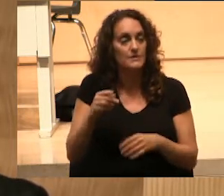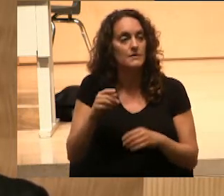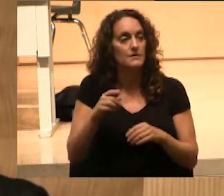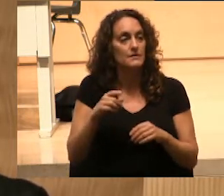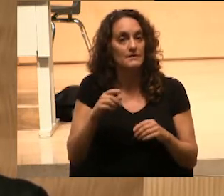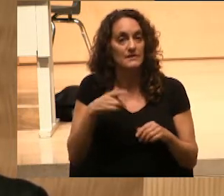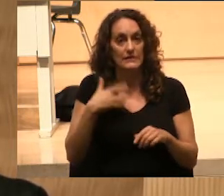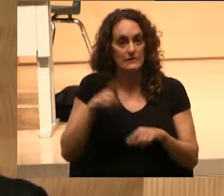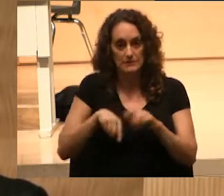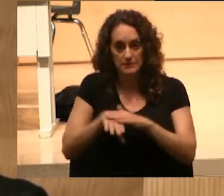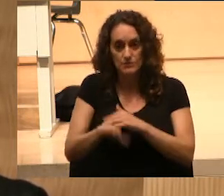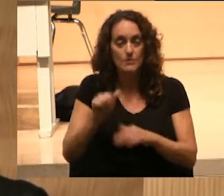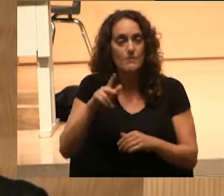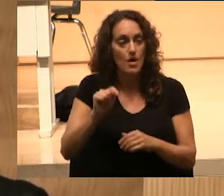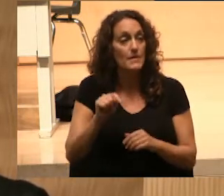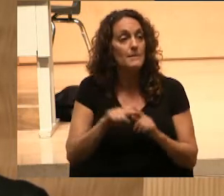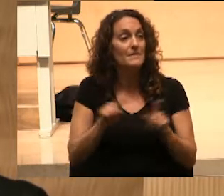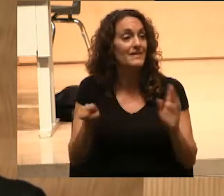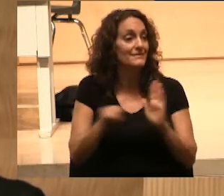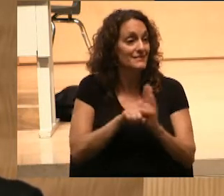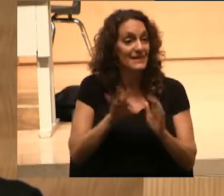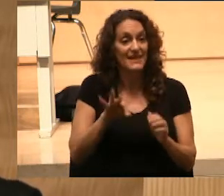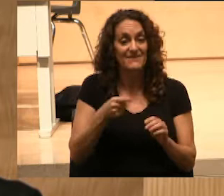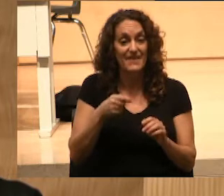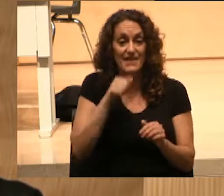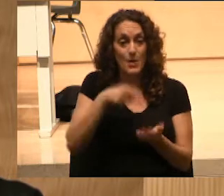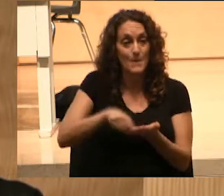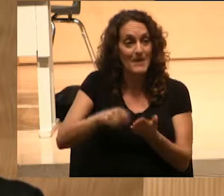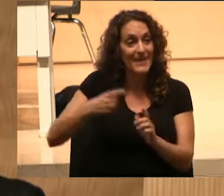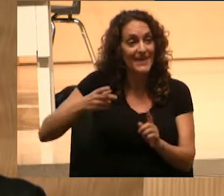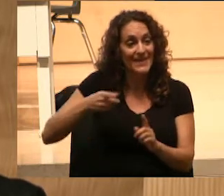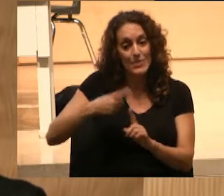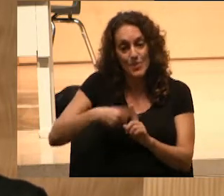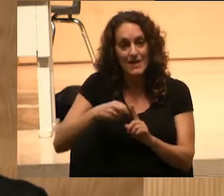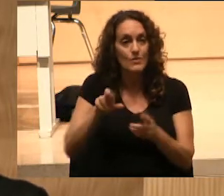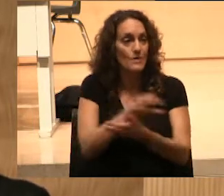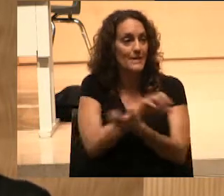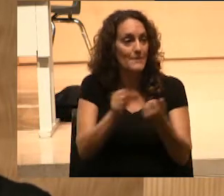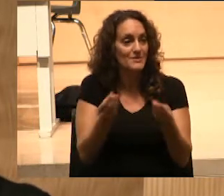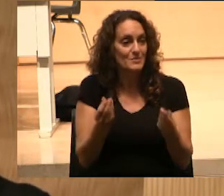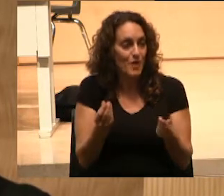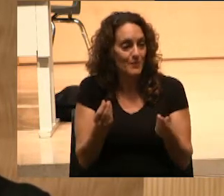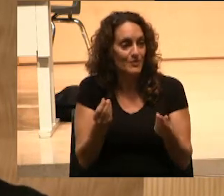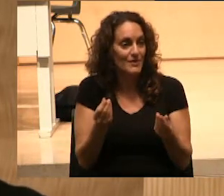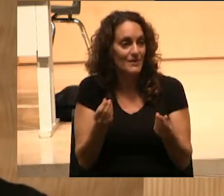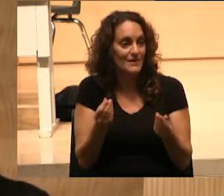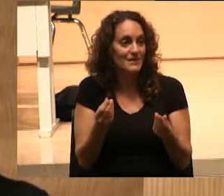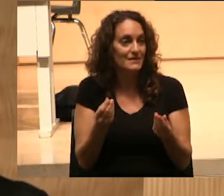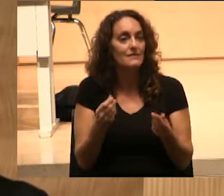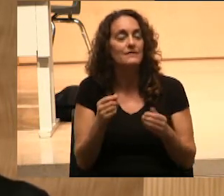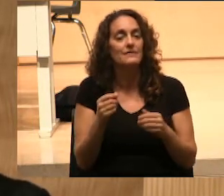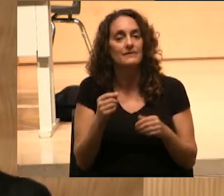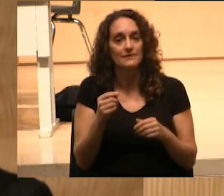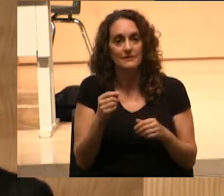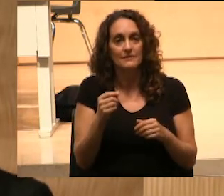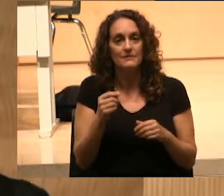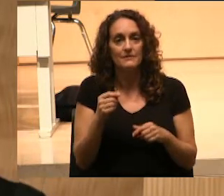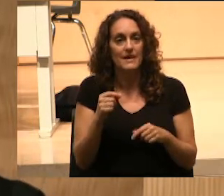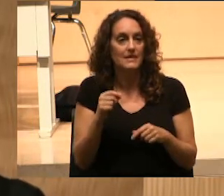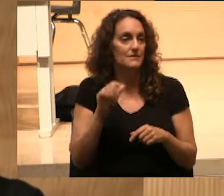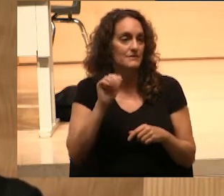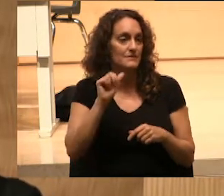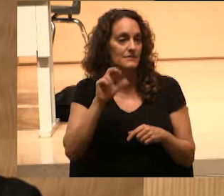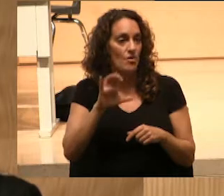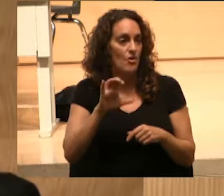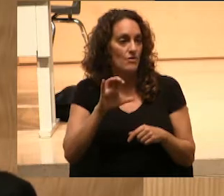though, is that if somebody defaults on their rent or damages the property, they're not liable for it. The ARC would be,